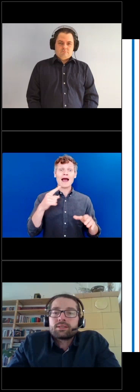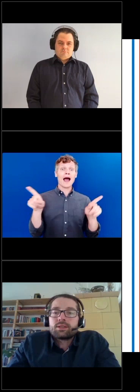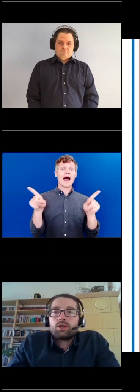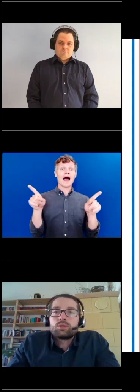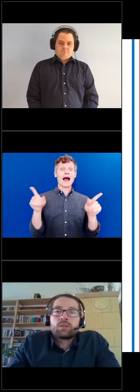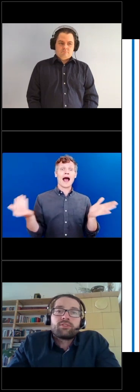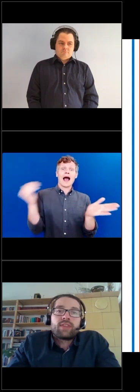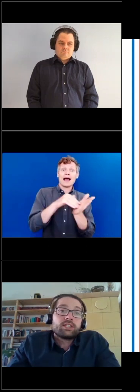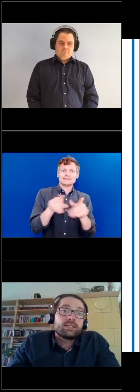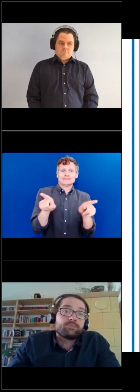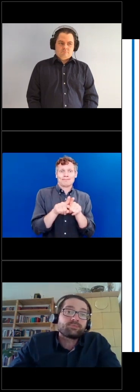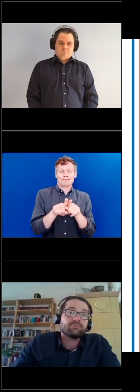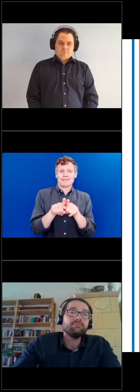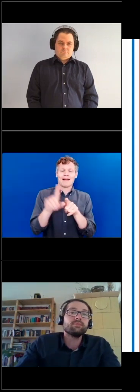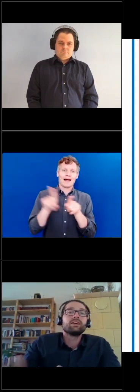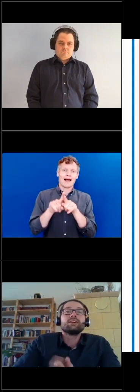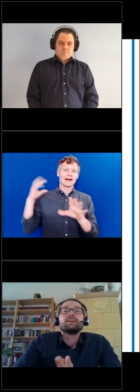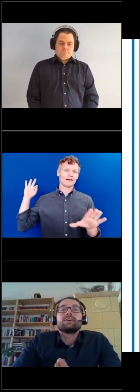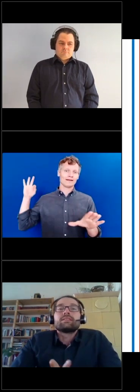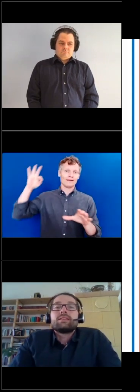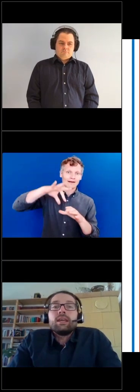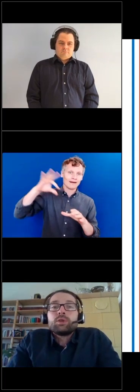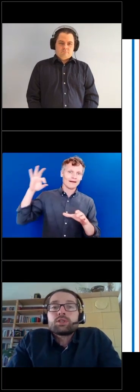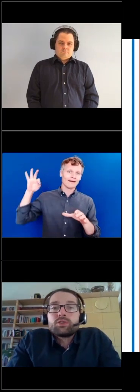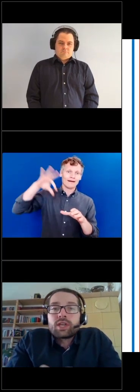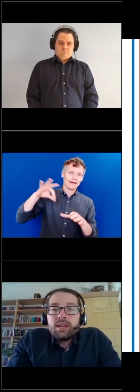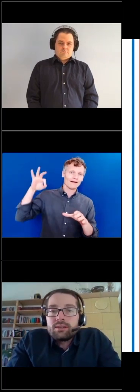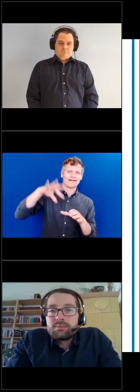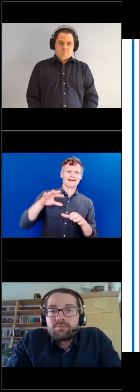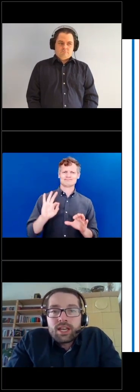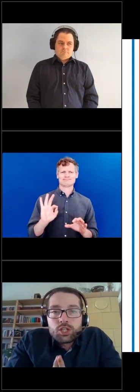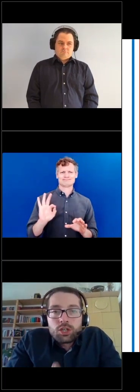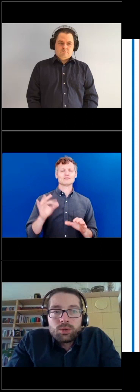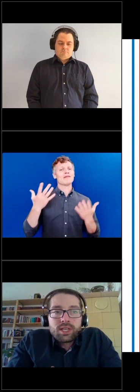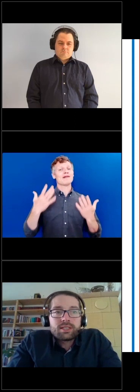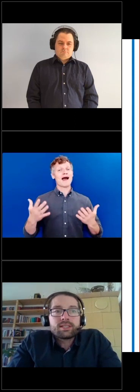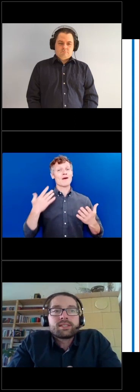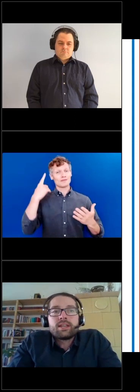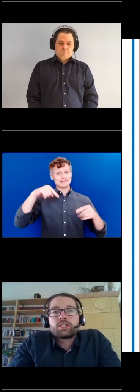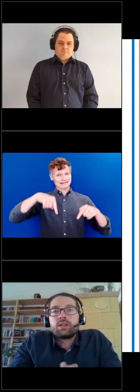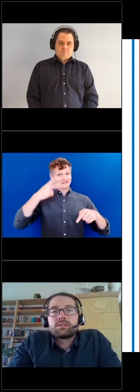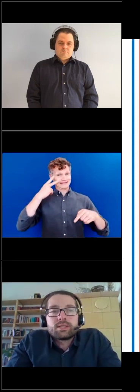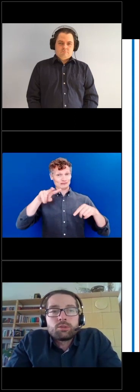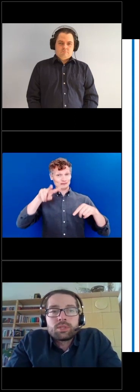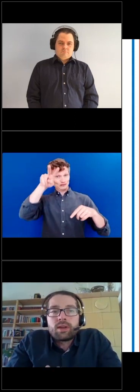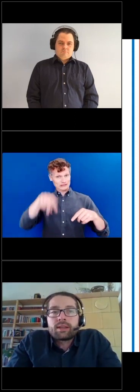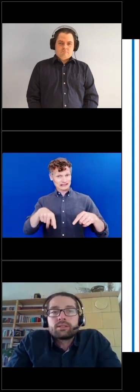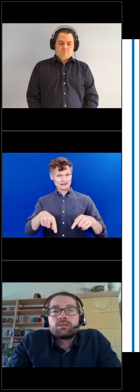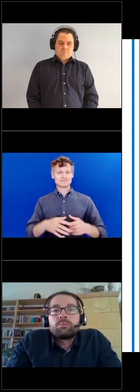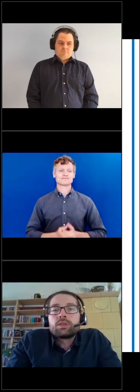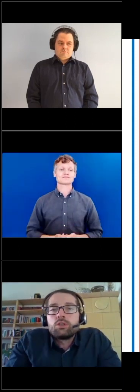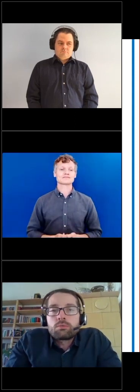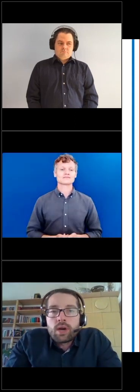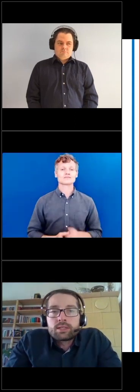slide closing reflections. The inputs of today, they showed that it is essential that humanitarian